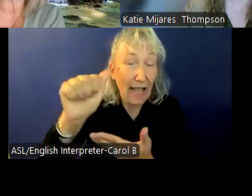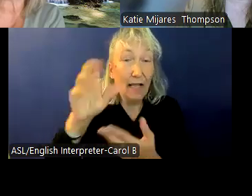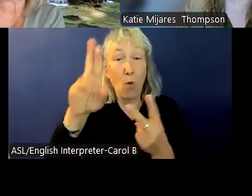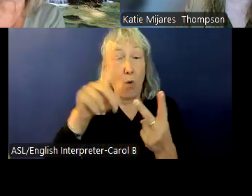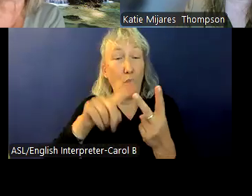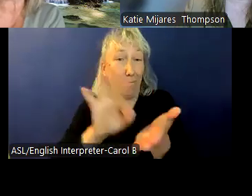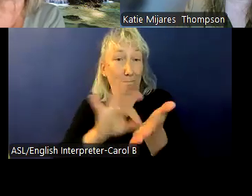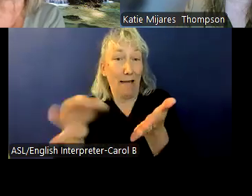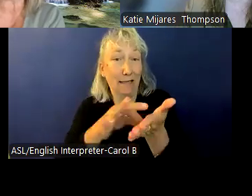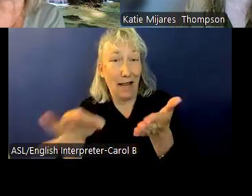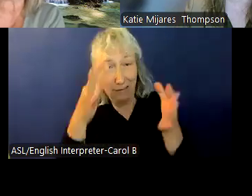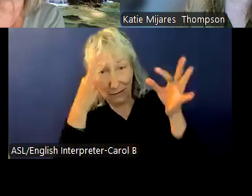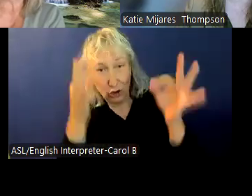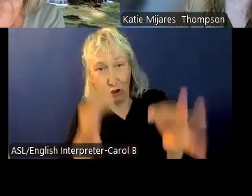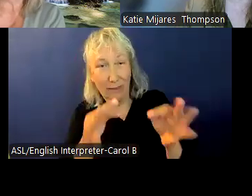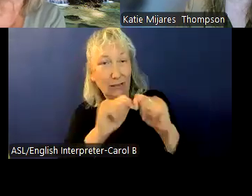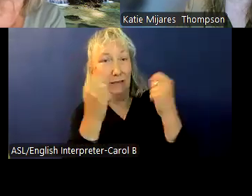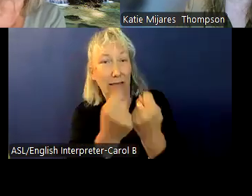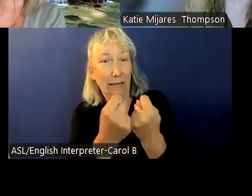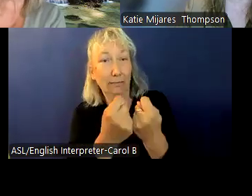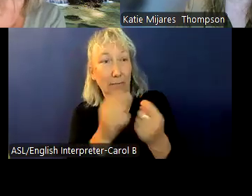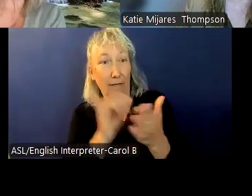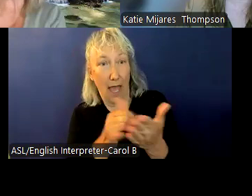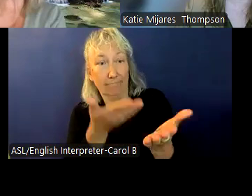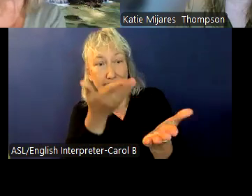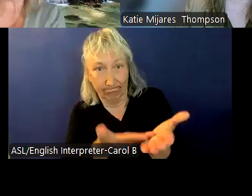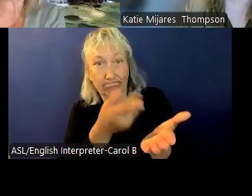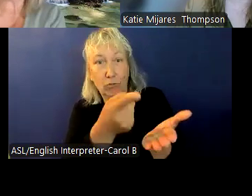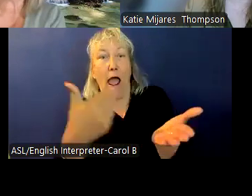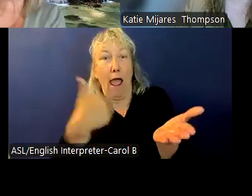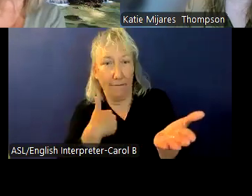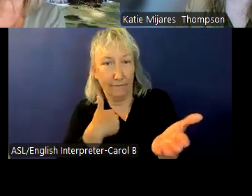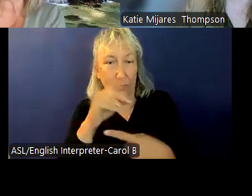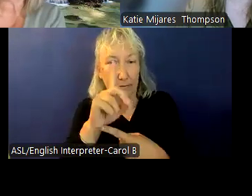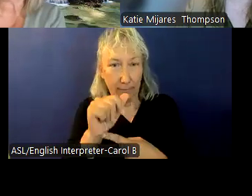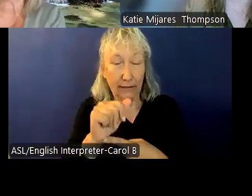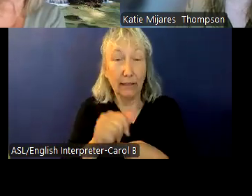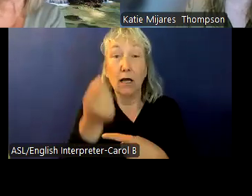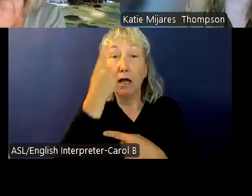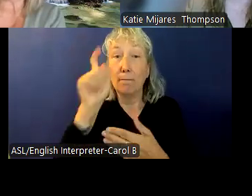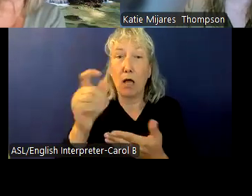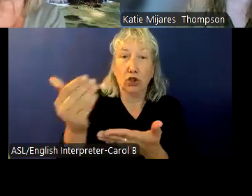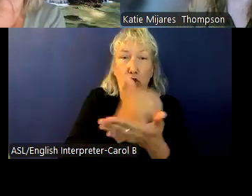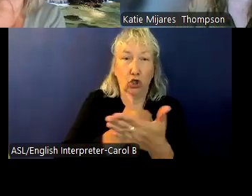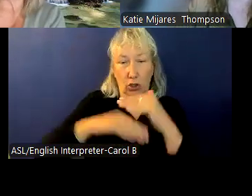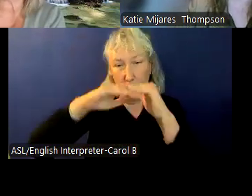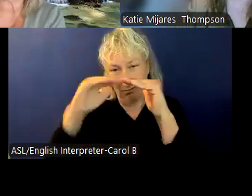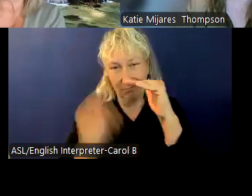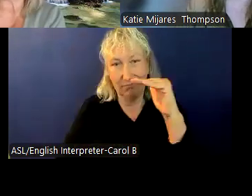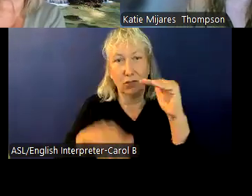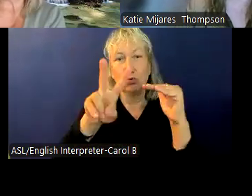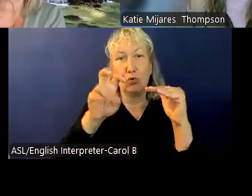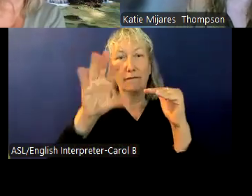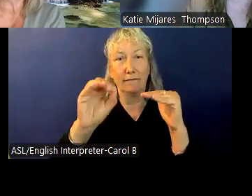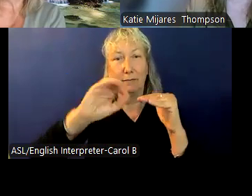Medicaid disability determination team. They must have adjusted income below 250% of the federal